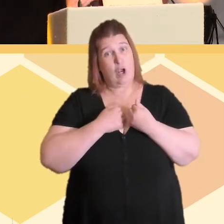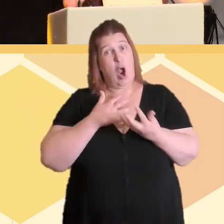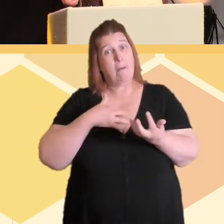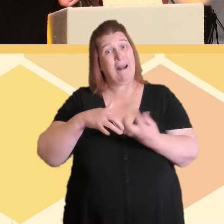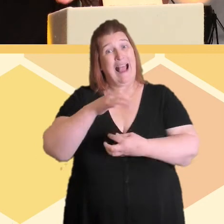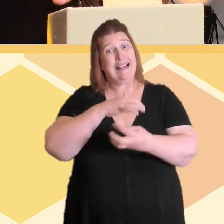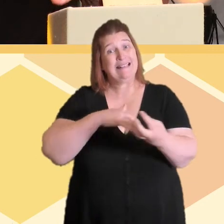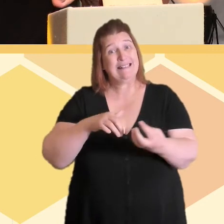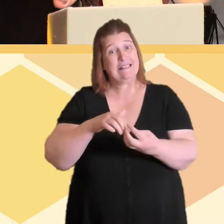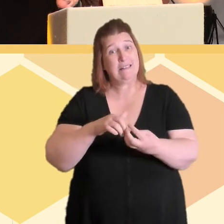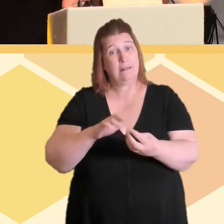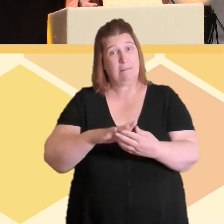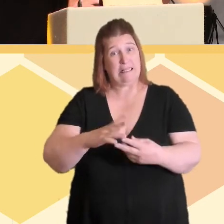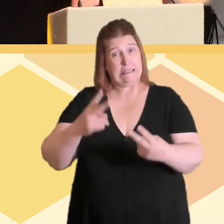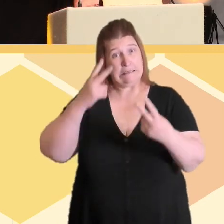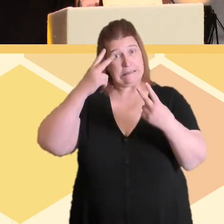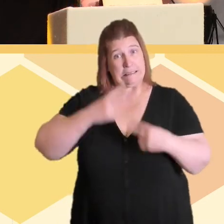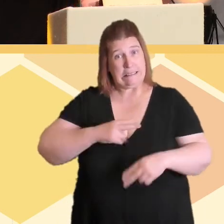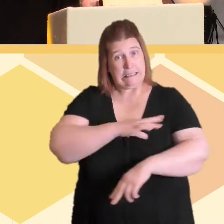is not the one you can see.